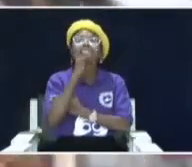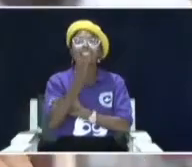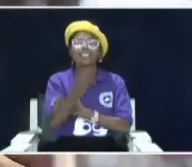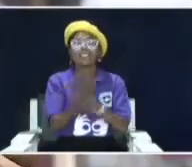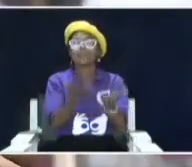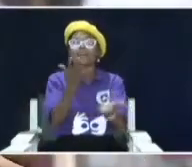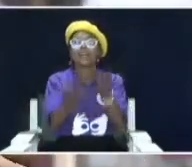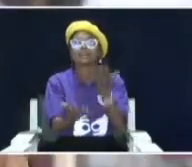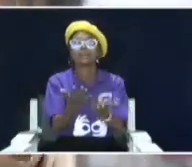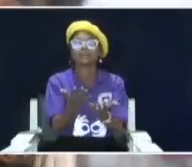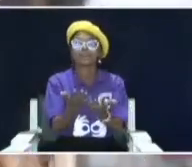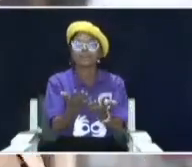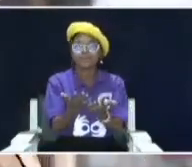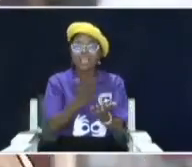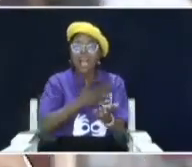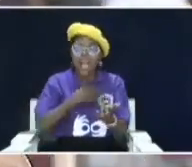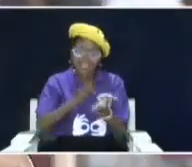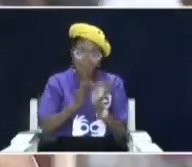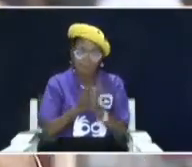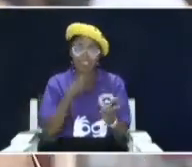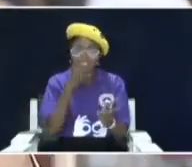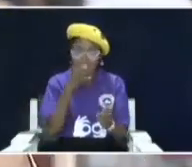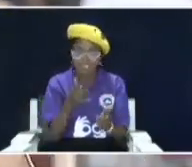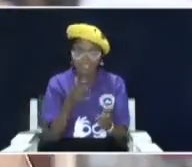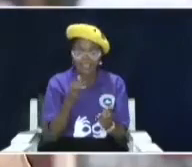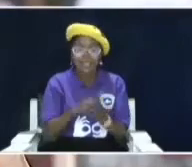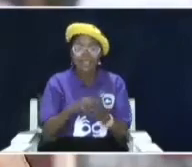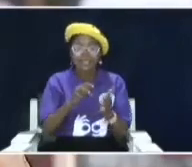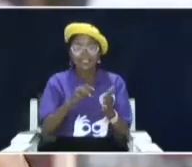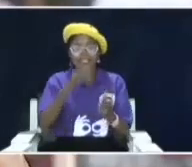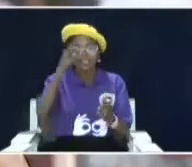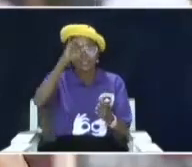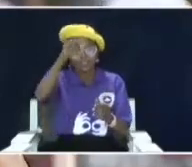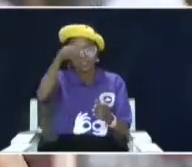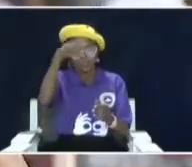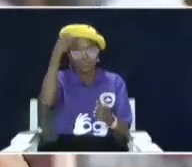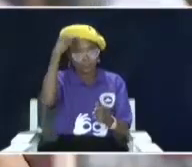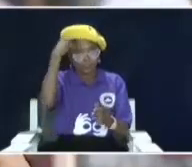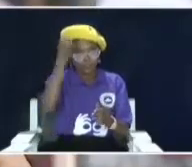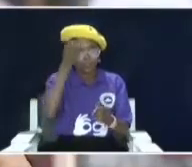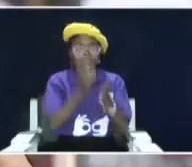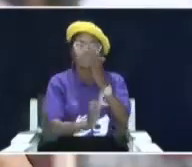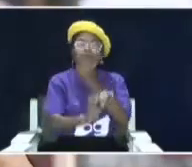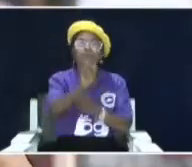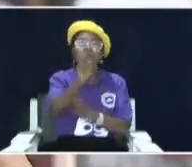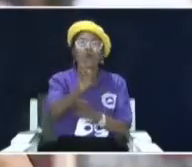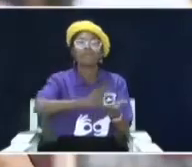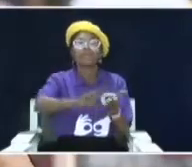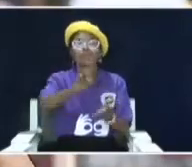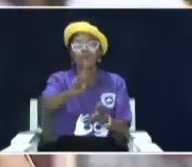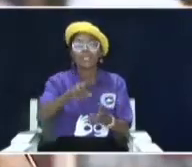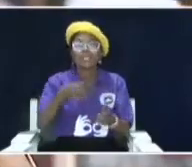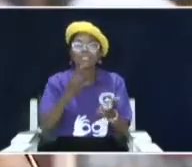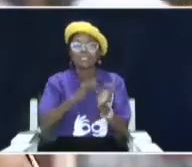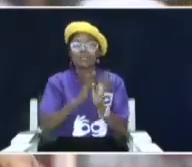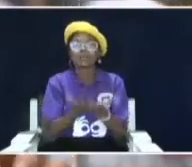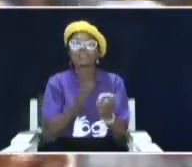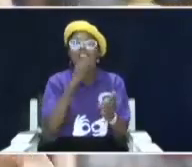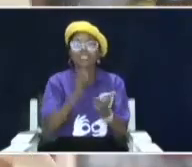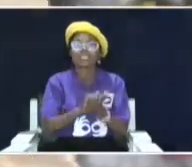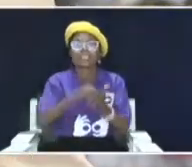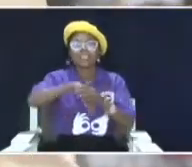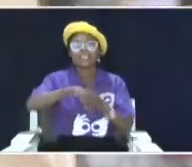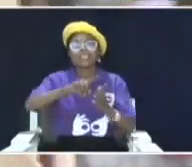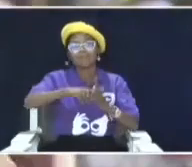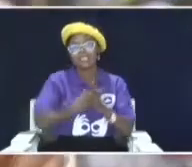fire, and the Bible says in the book of John chapter 1 verse 1, the Bible said that in the beginning was